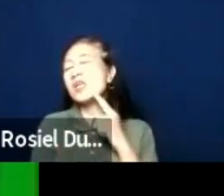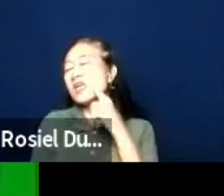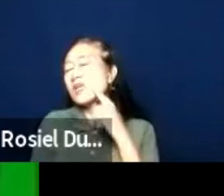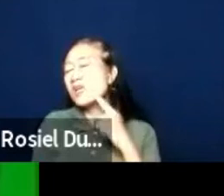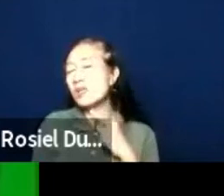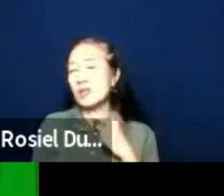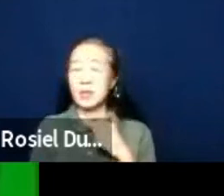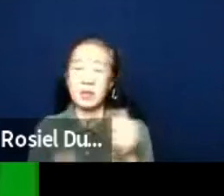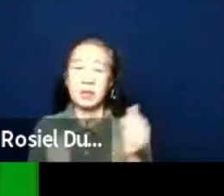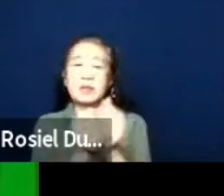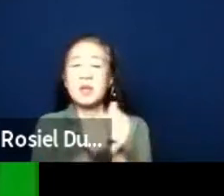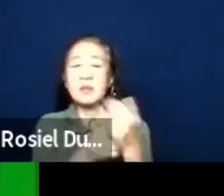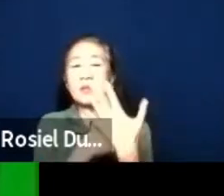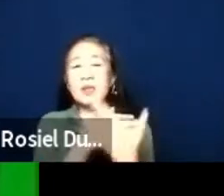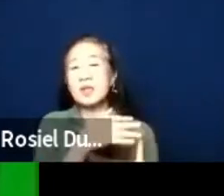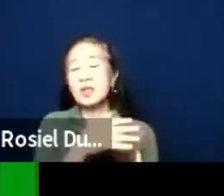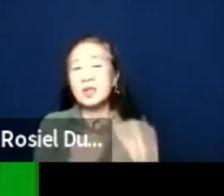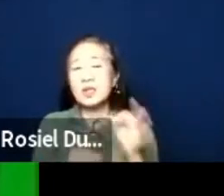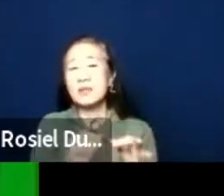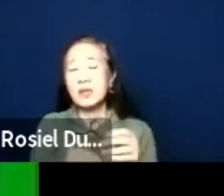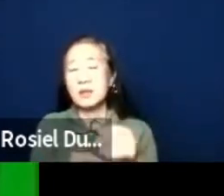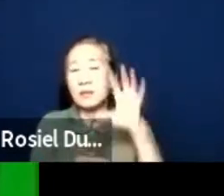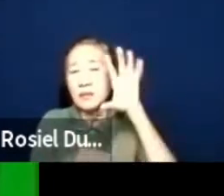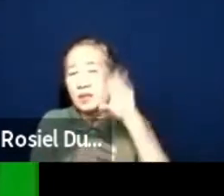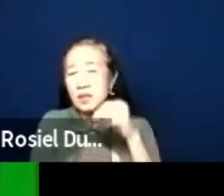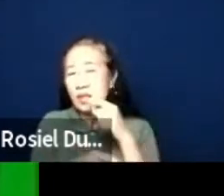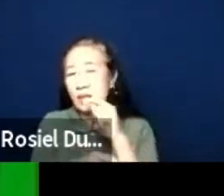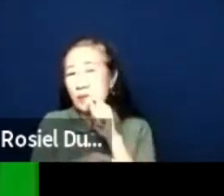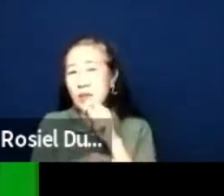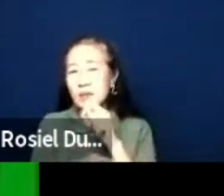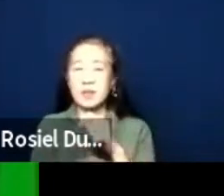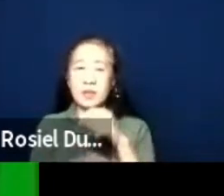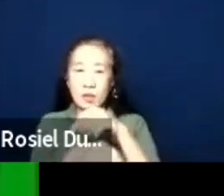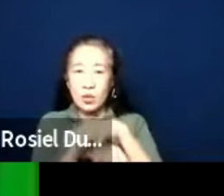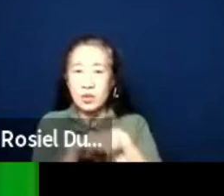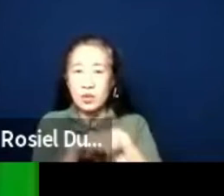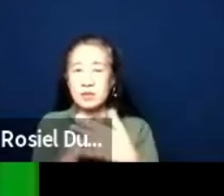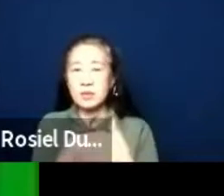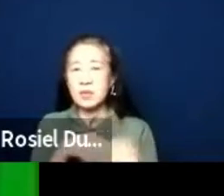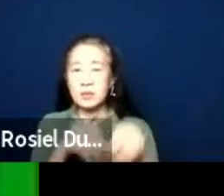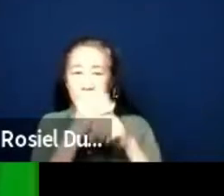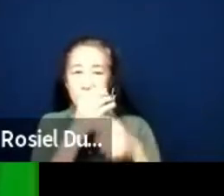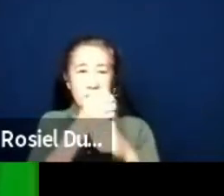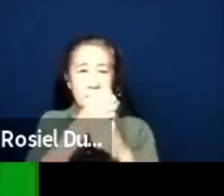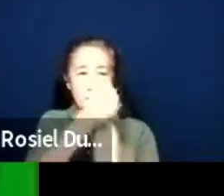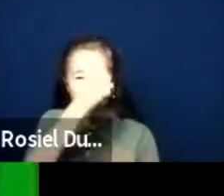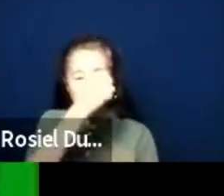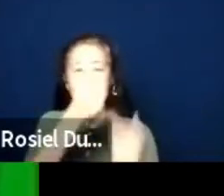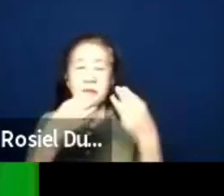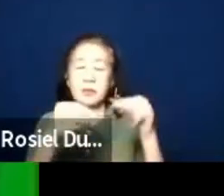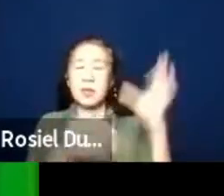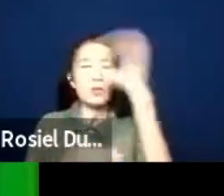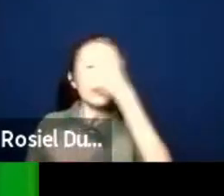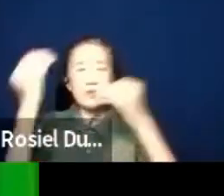could be blood-stained if they've bitten their tongue or cheek, possible loss of bladder or bowel control. Afterwards, they may be